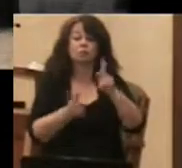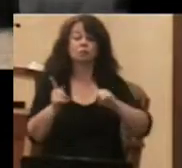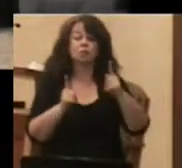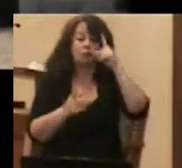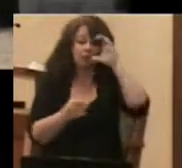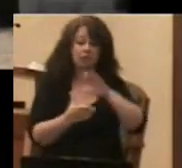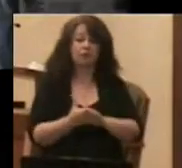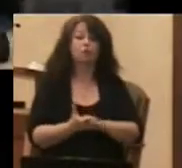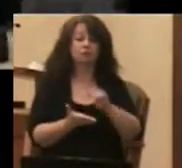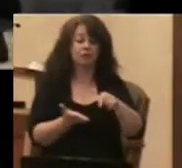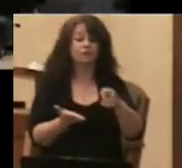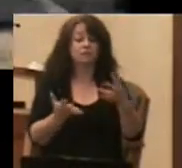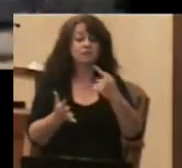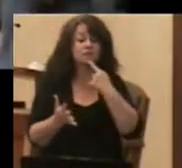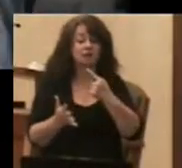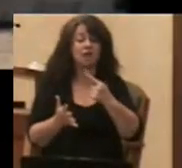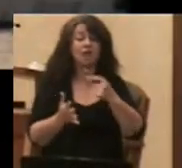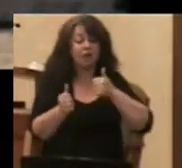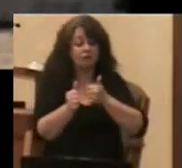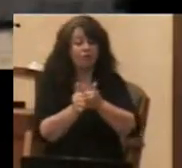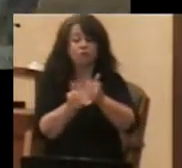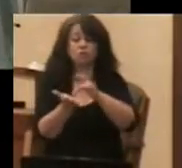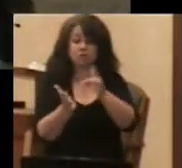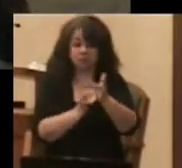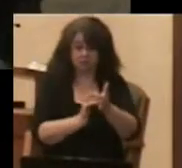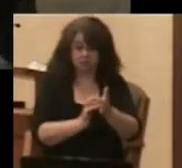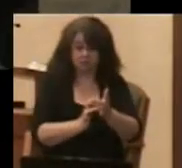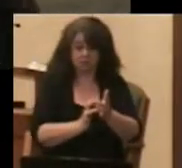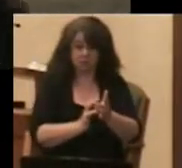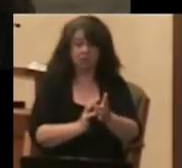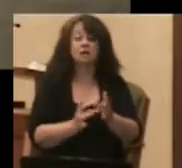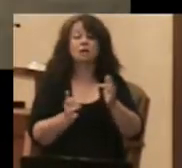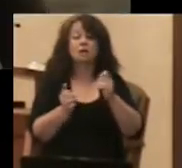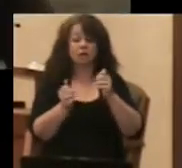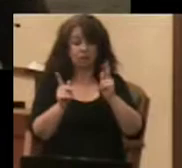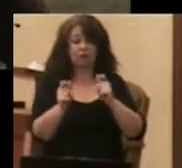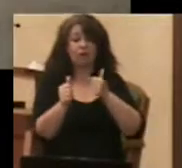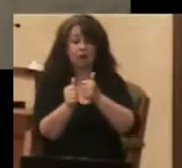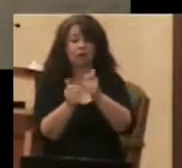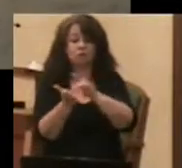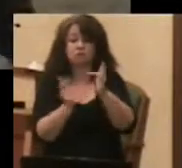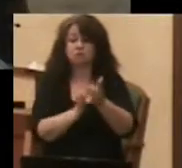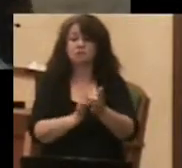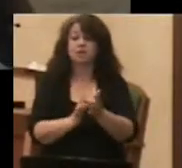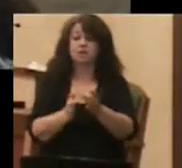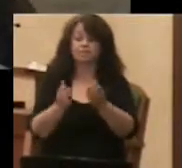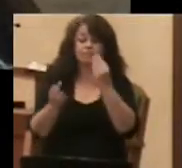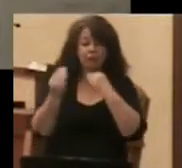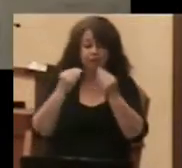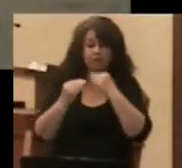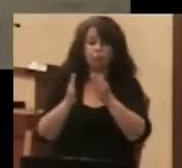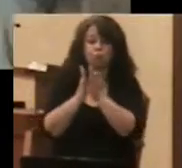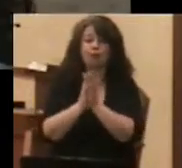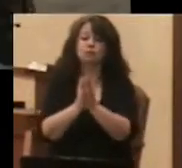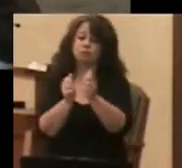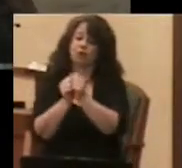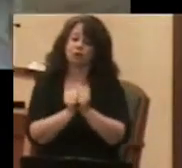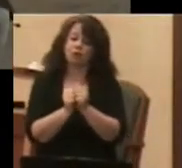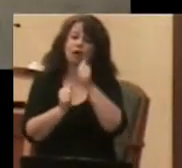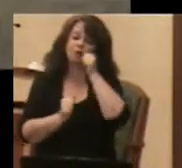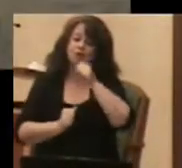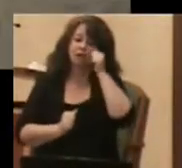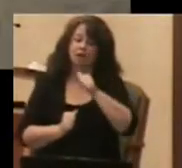of Jesus. The followers of Jesus ate meals and prayed together almost every day. Amazing